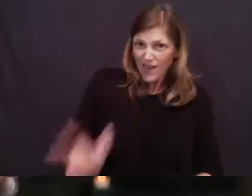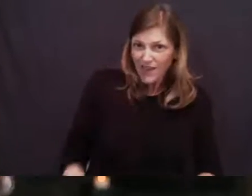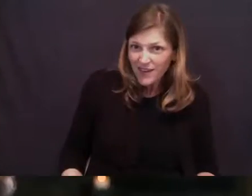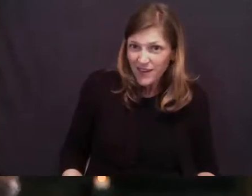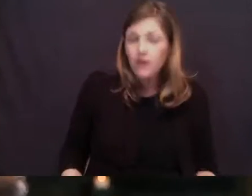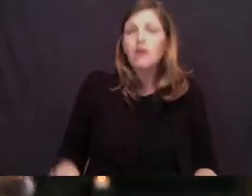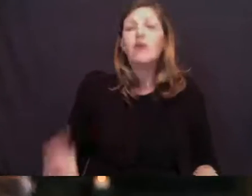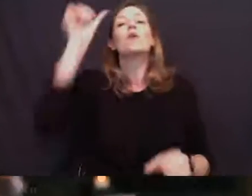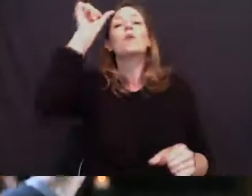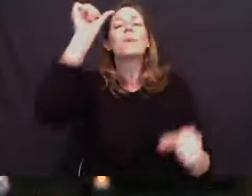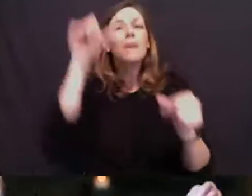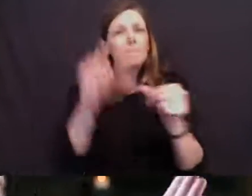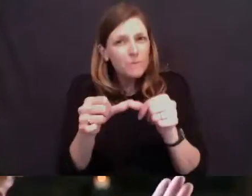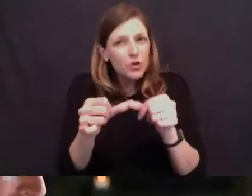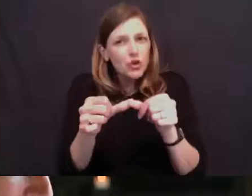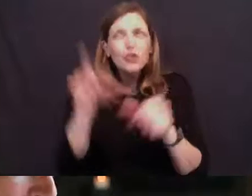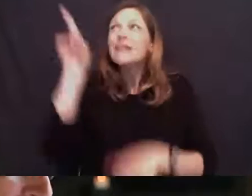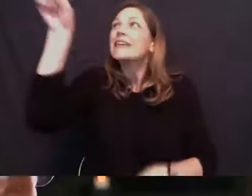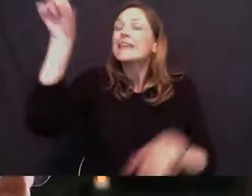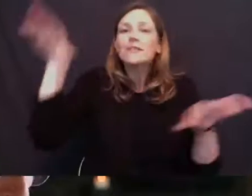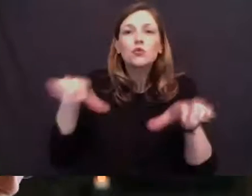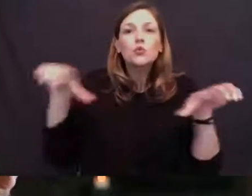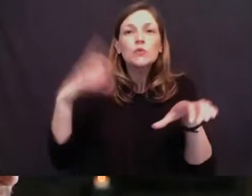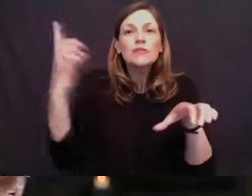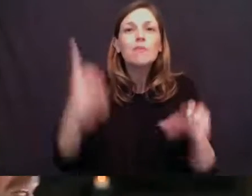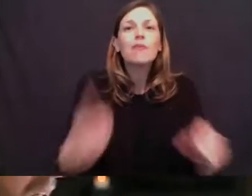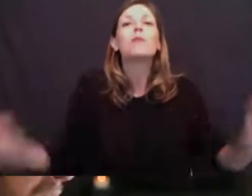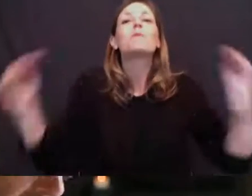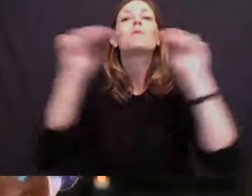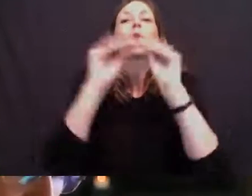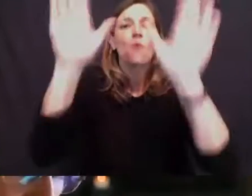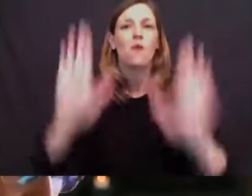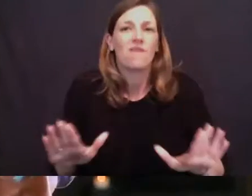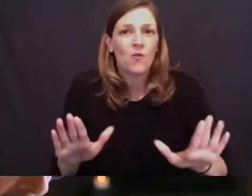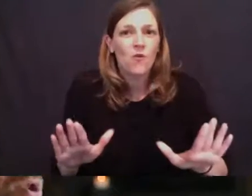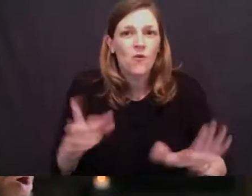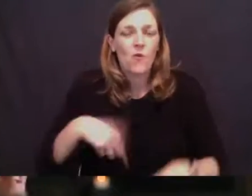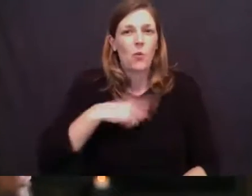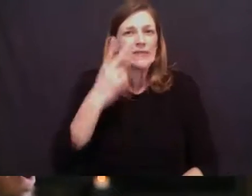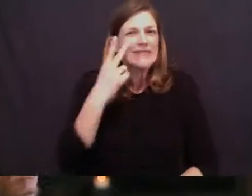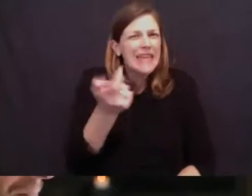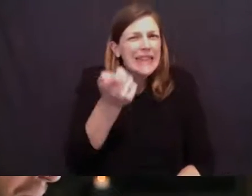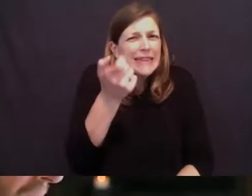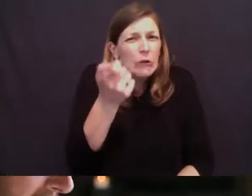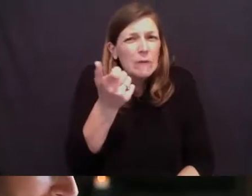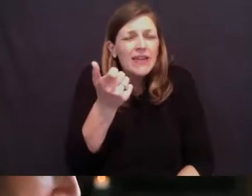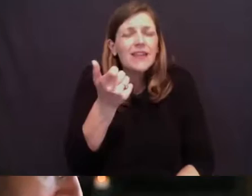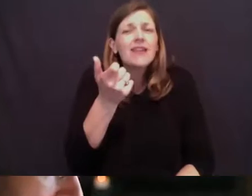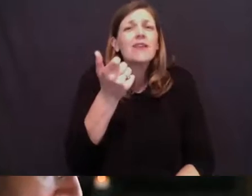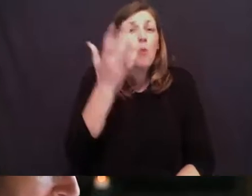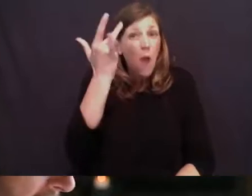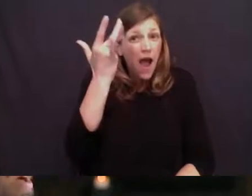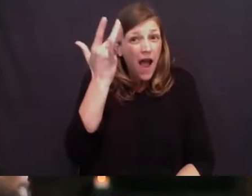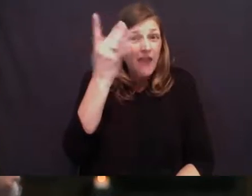Remember, he's doing something far greater. And we get a glimpse right here, so that you may